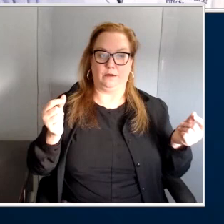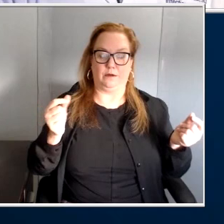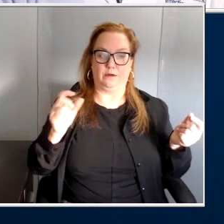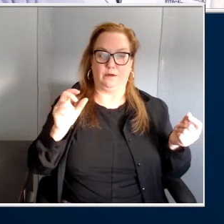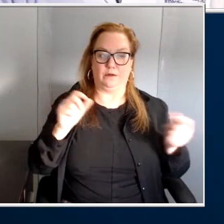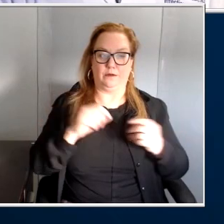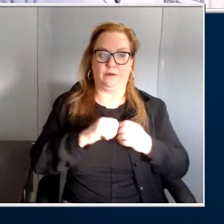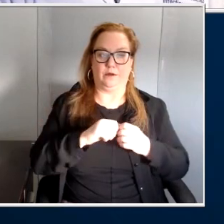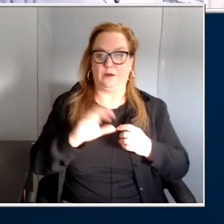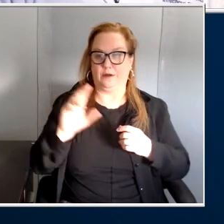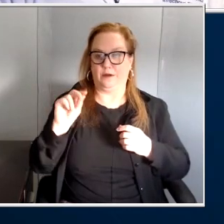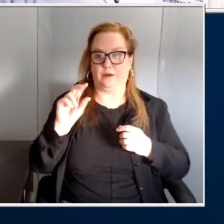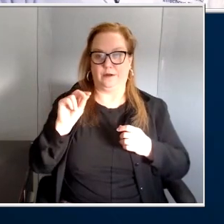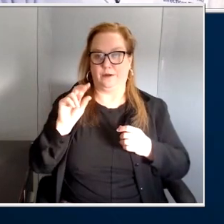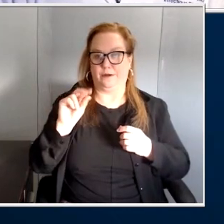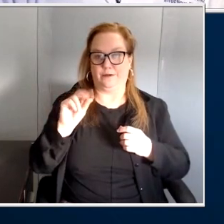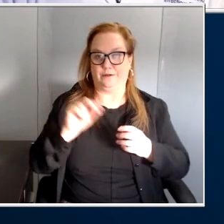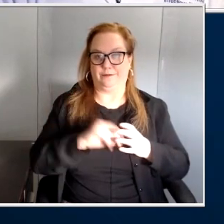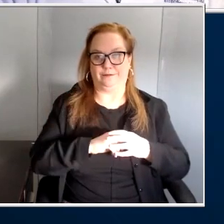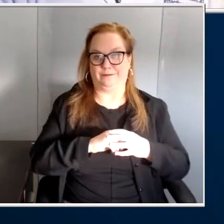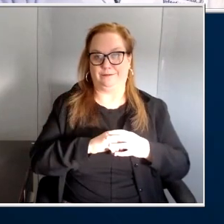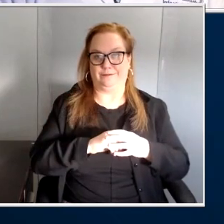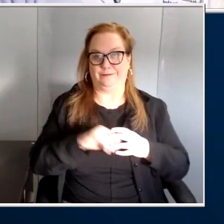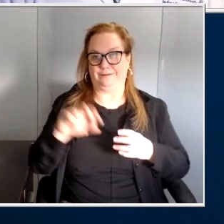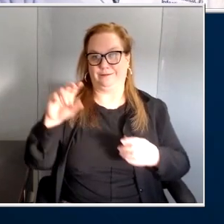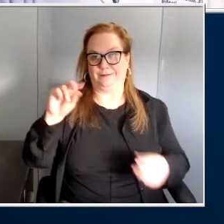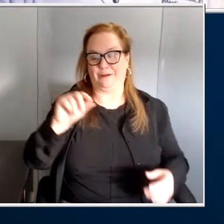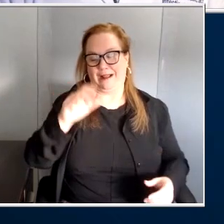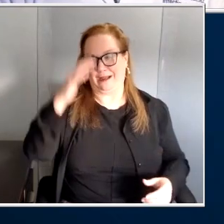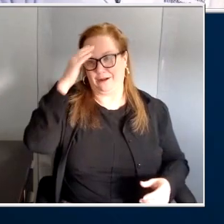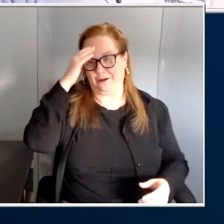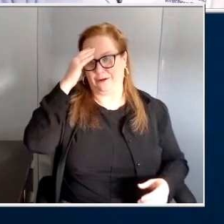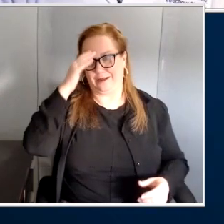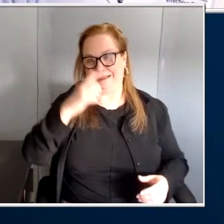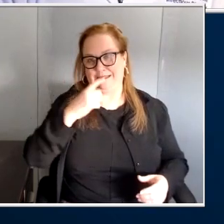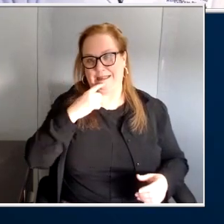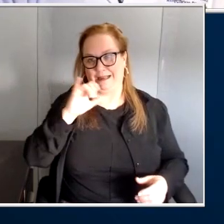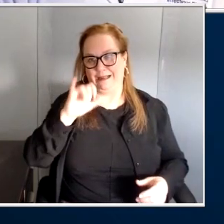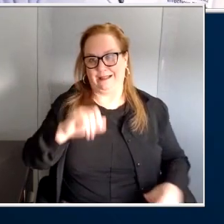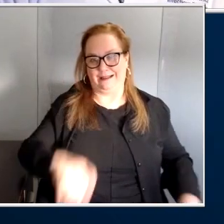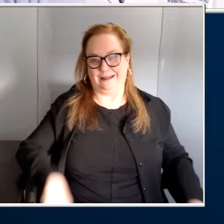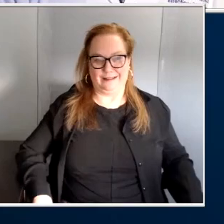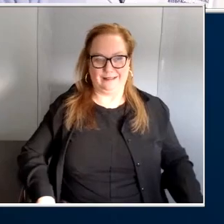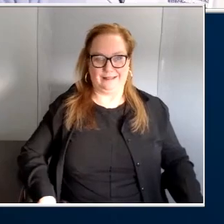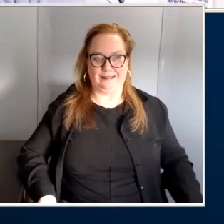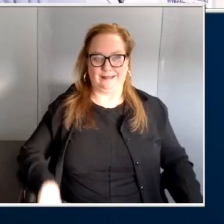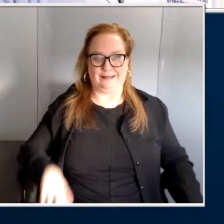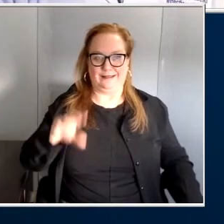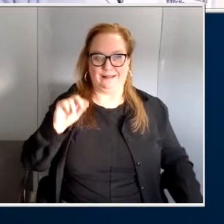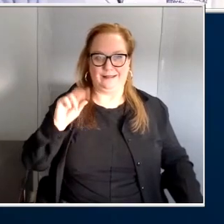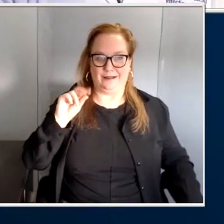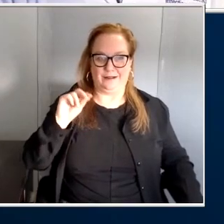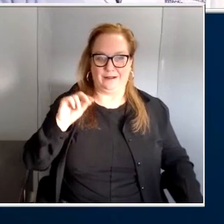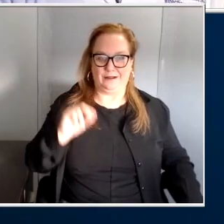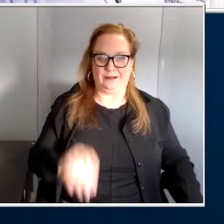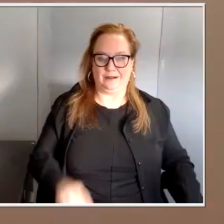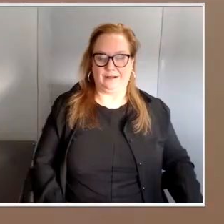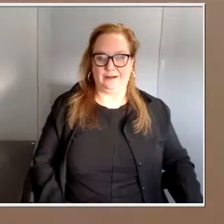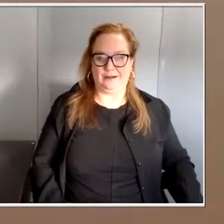No. Good call. I knew you were going to say No. that. Good call. No. I mean, I